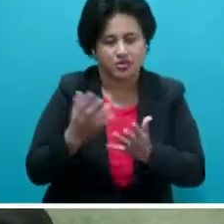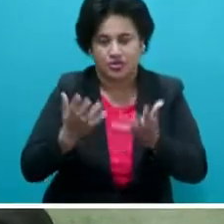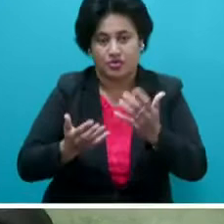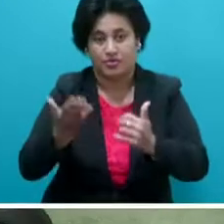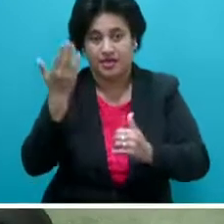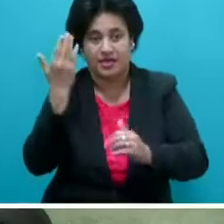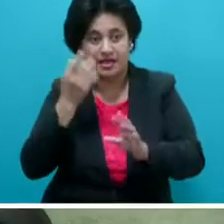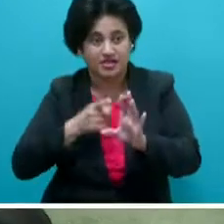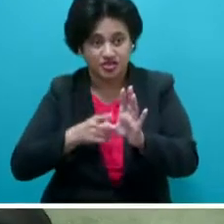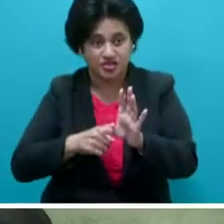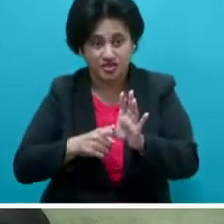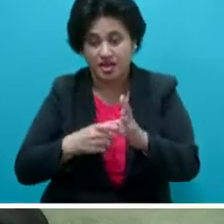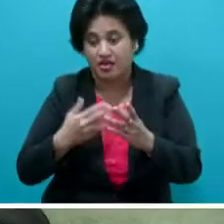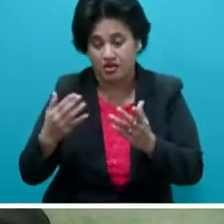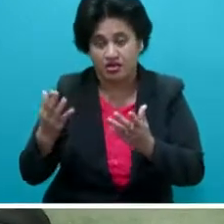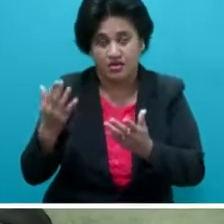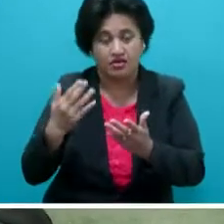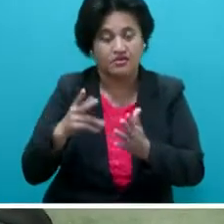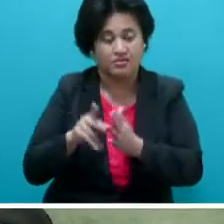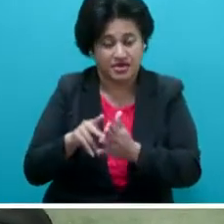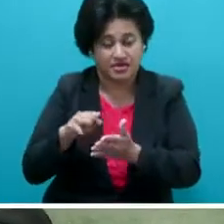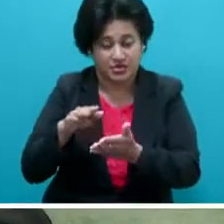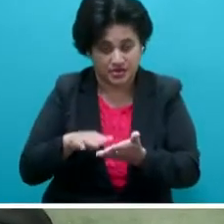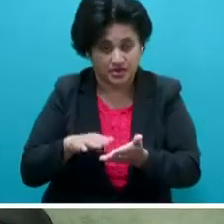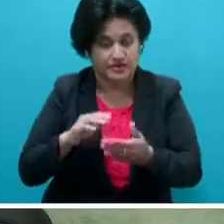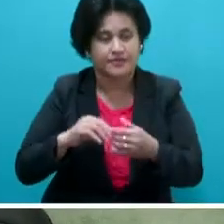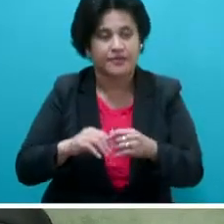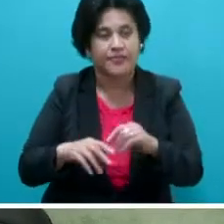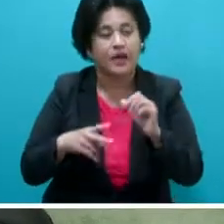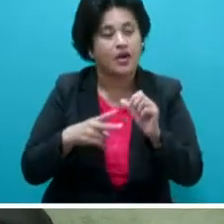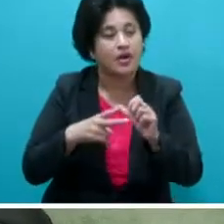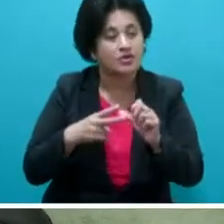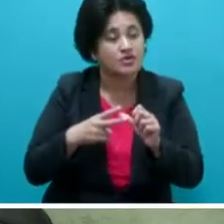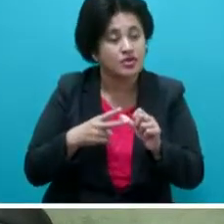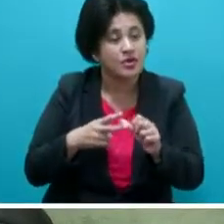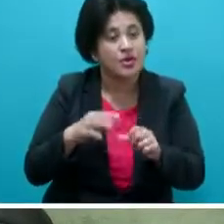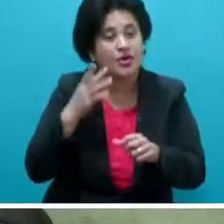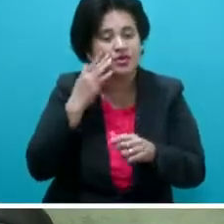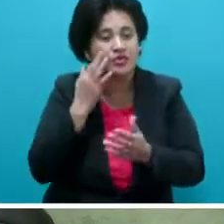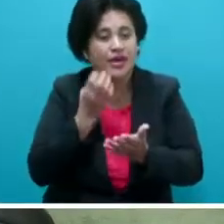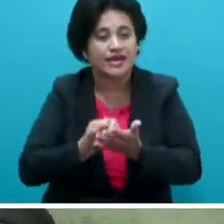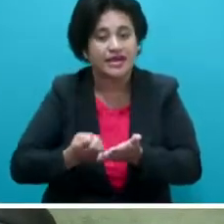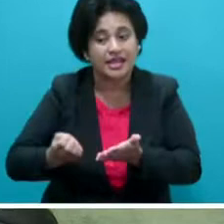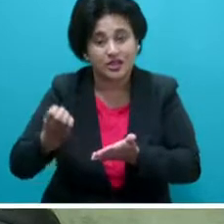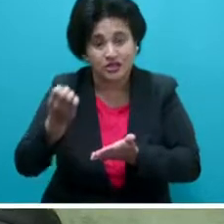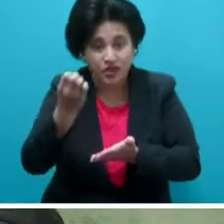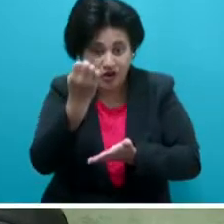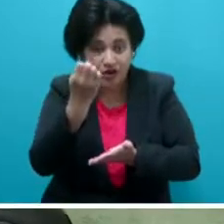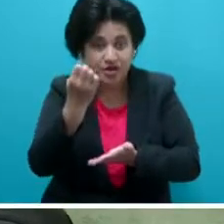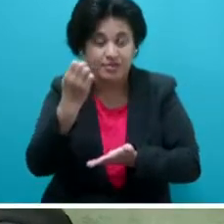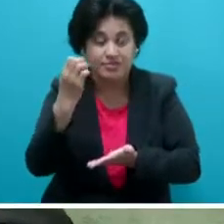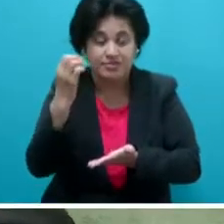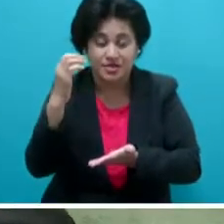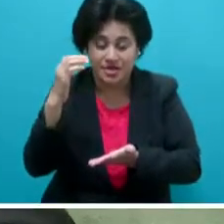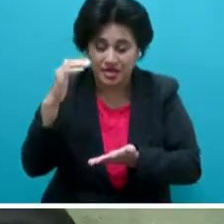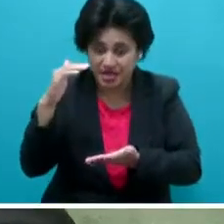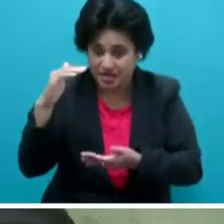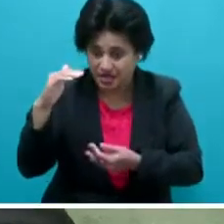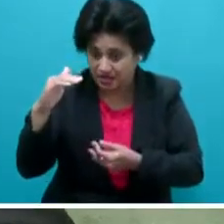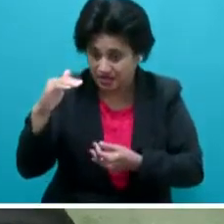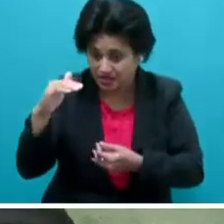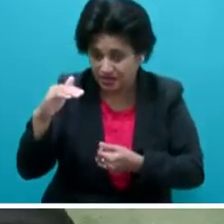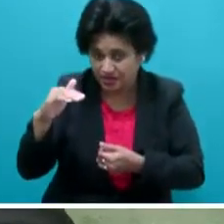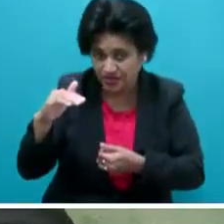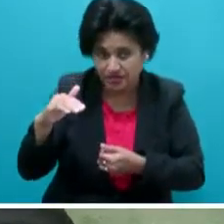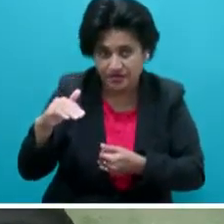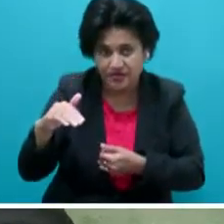come down, Mr. Speaker, sir. Mr. Speaker, sir, the other point that I also like to make, when the economy slows down, a slower growth rate does